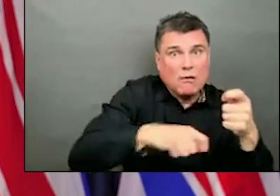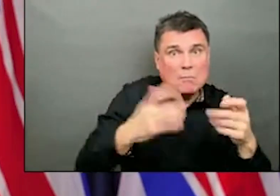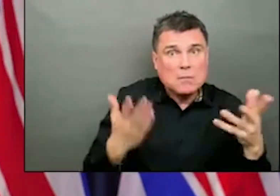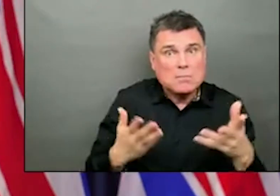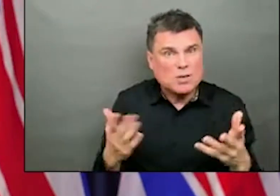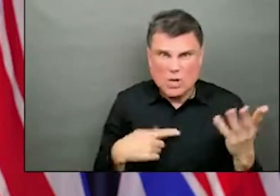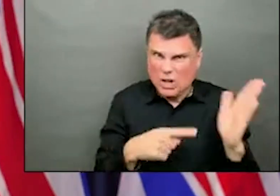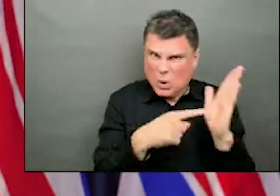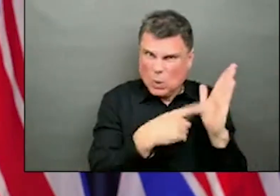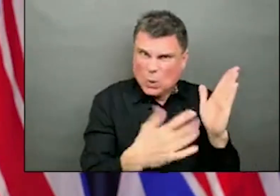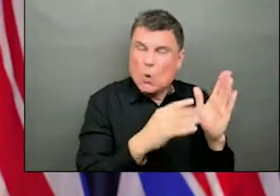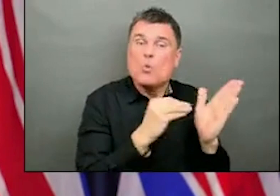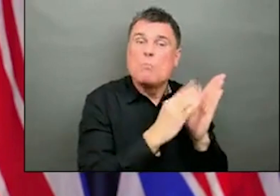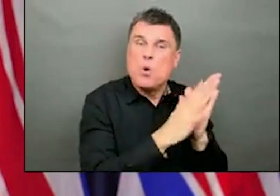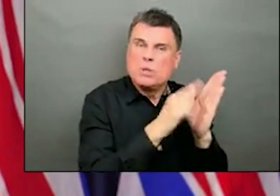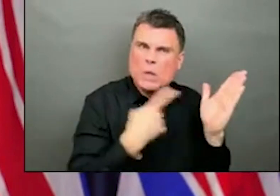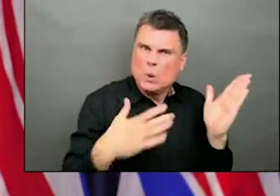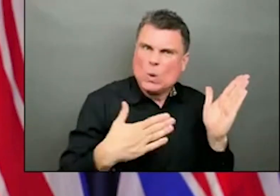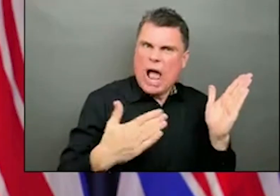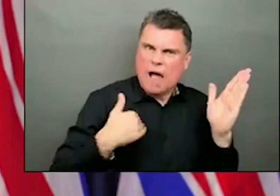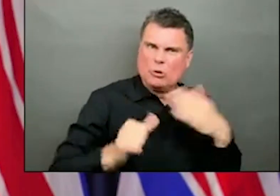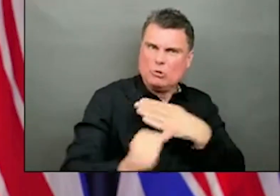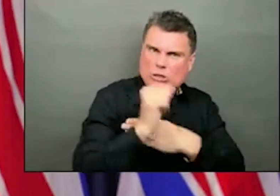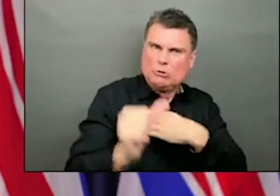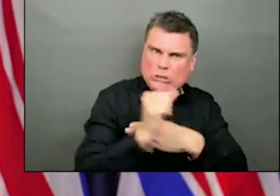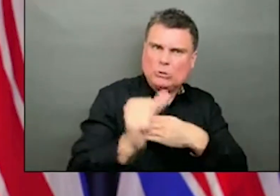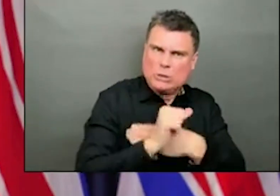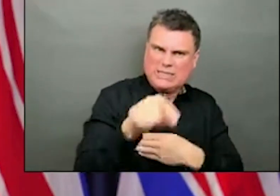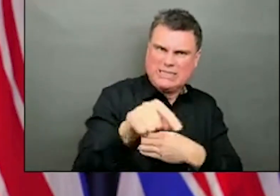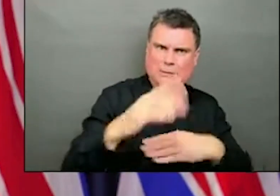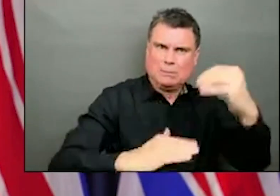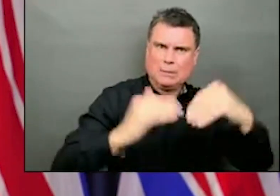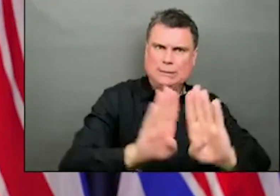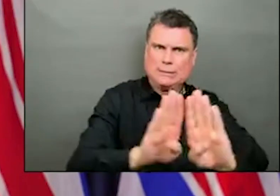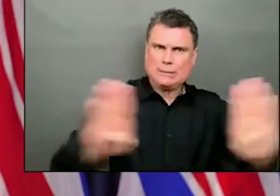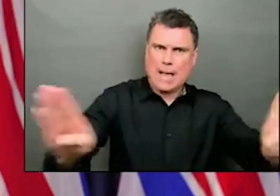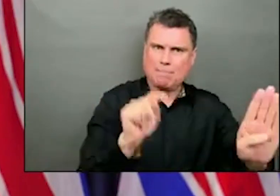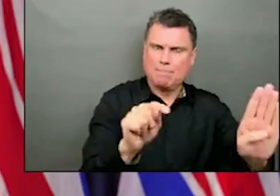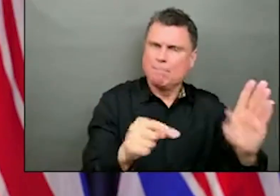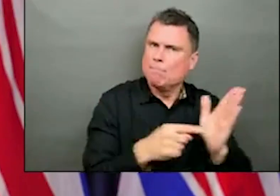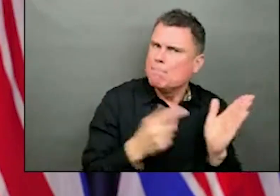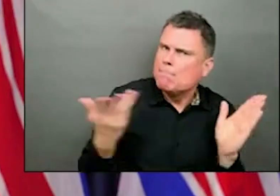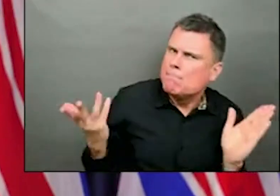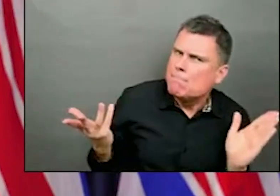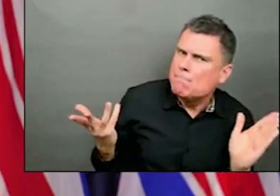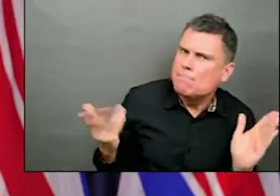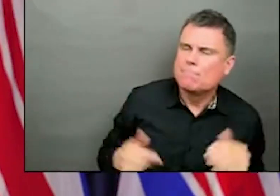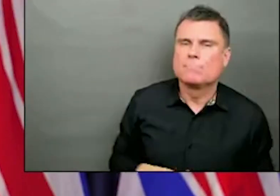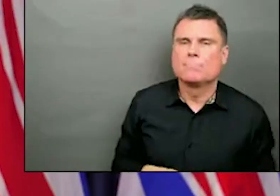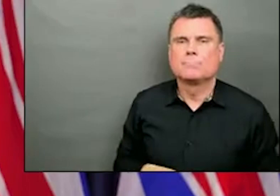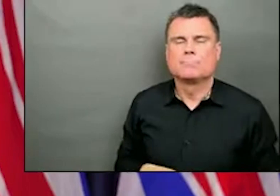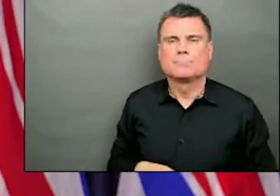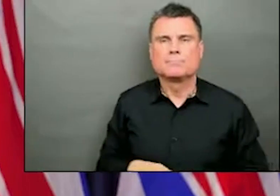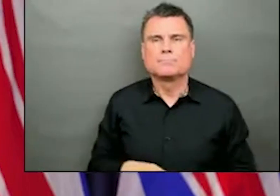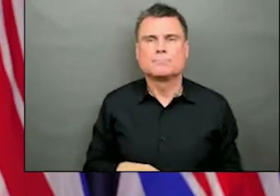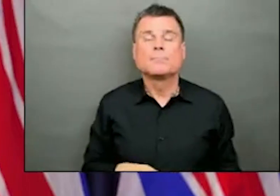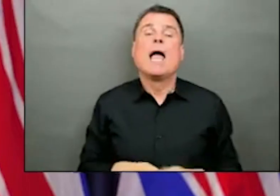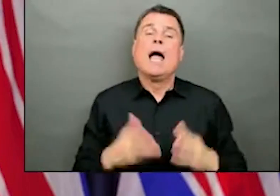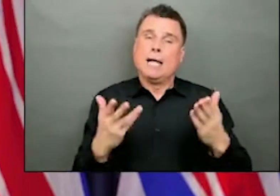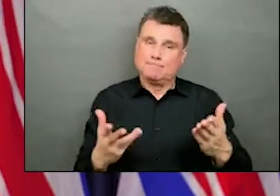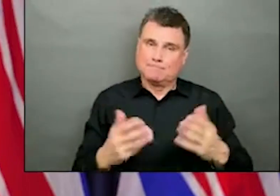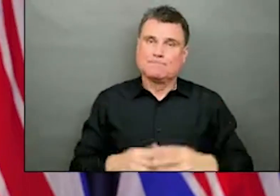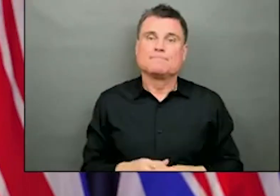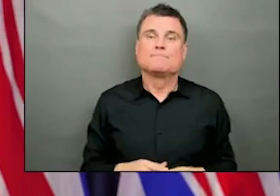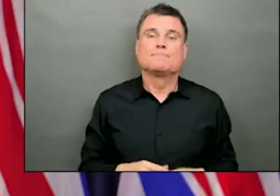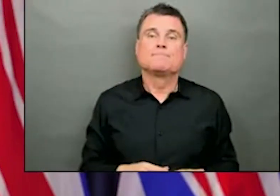that out in intimate detail. We believe that Doug Allen has the right set of skills and experience